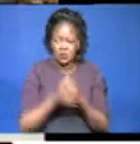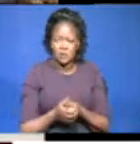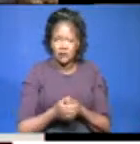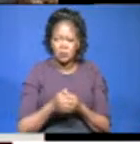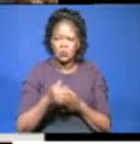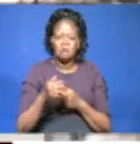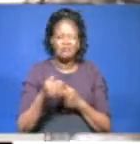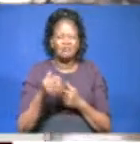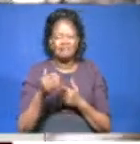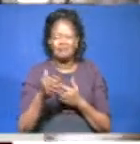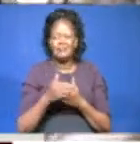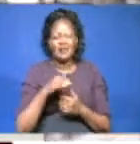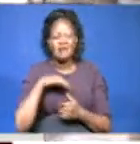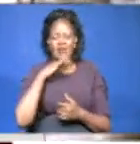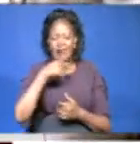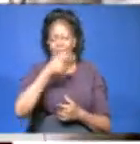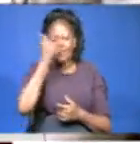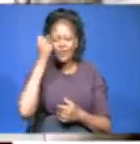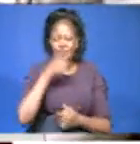hunger due to drought.